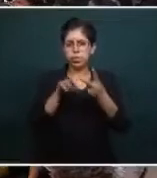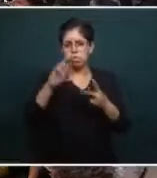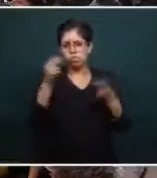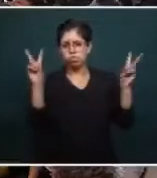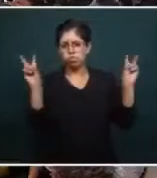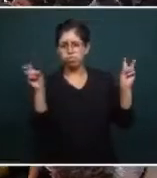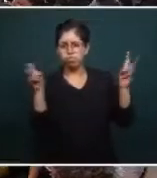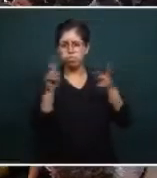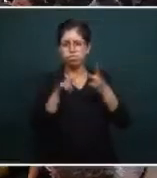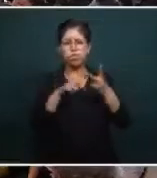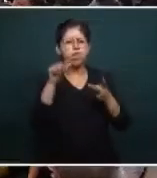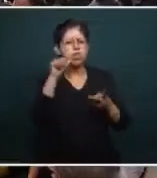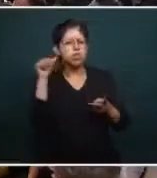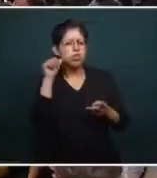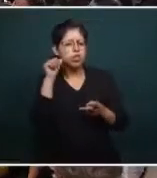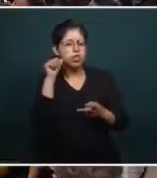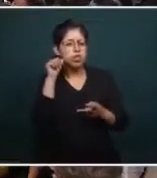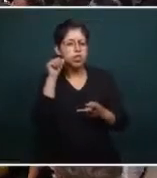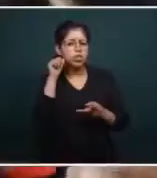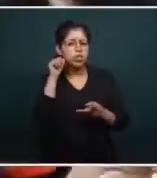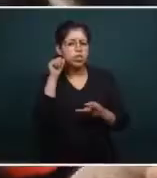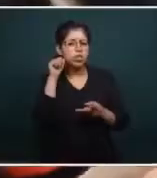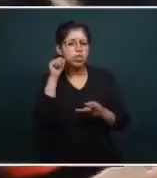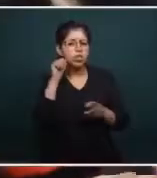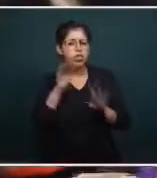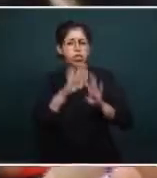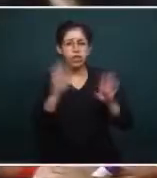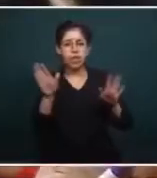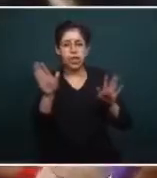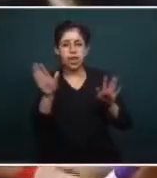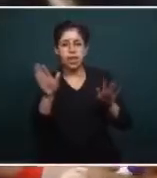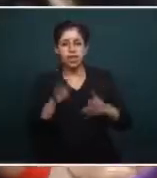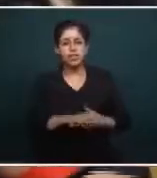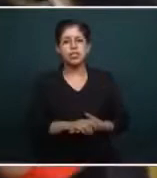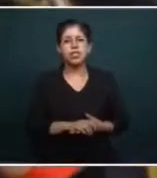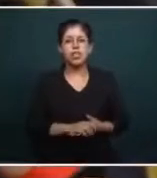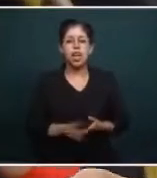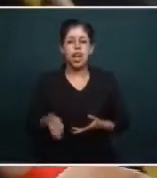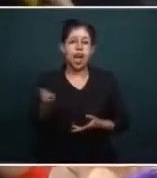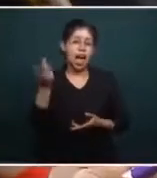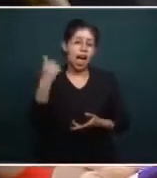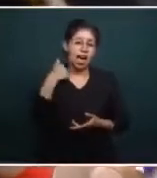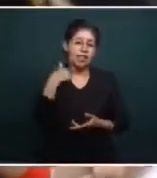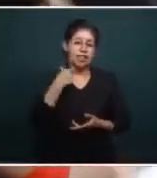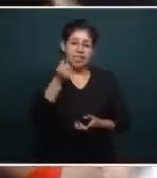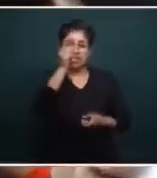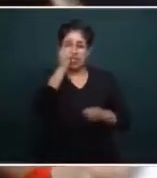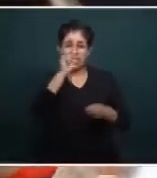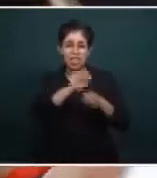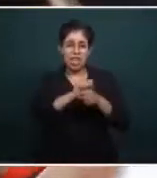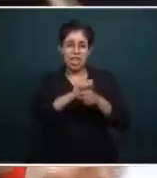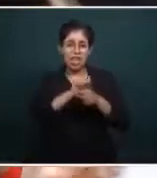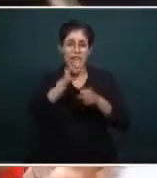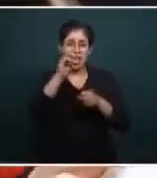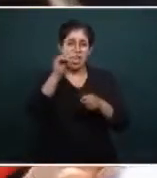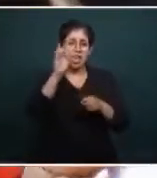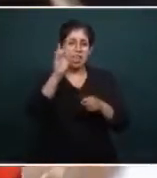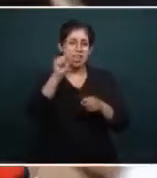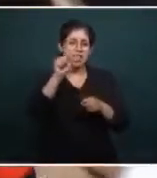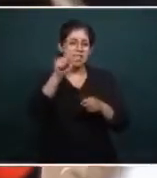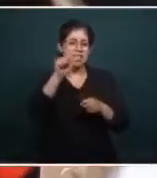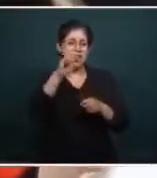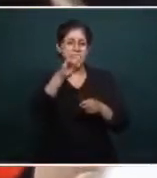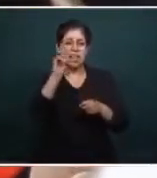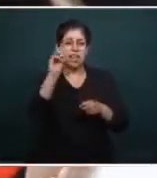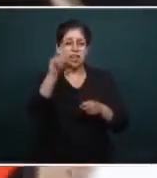another ayer matter. se anunció también They've el announced congelamiento de also cuentas a la exsecretaria the de ex-secretary Desarrollo Social y de of la Social SEDATU,